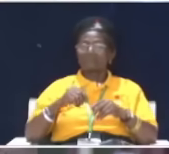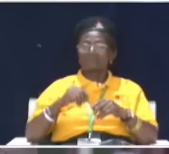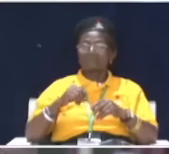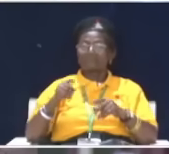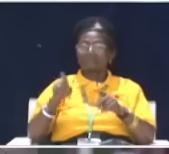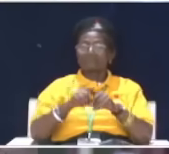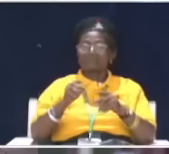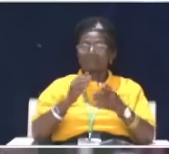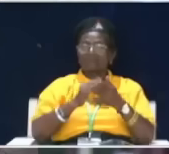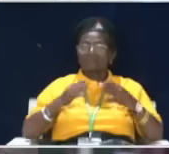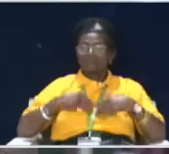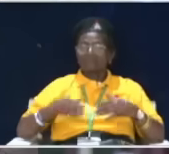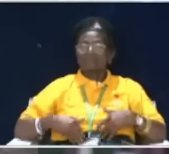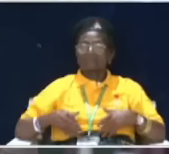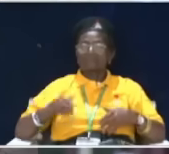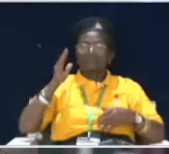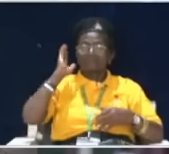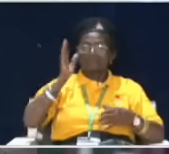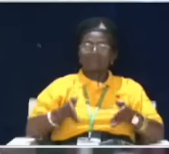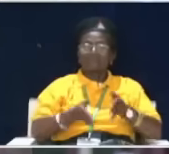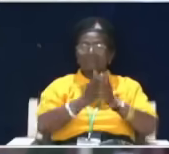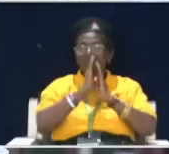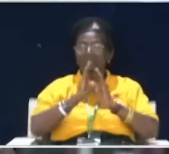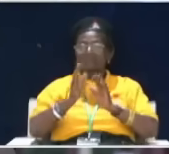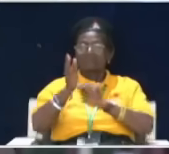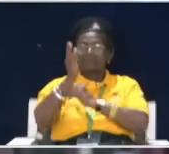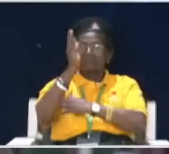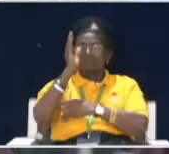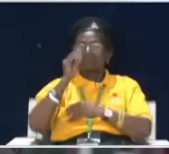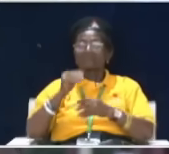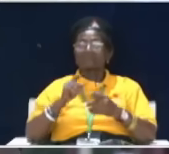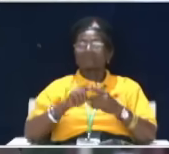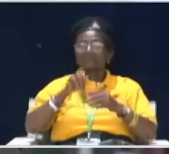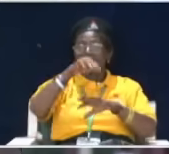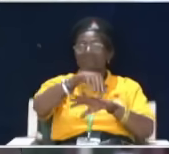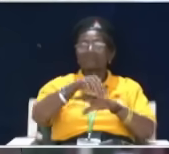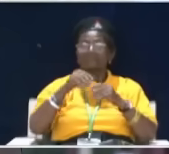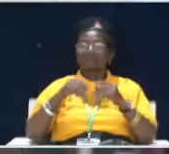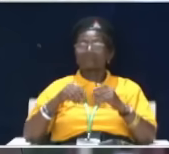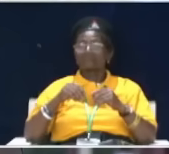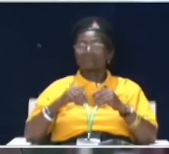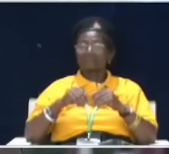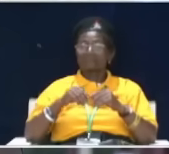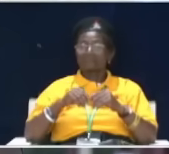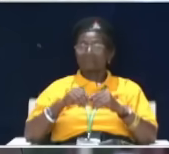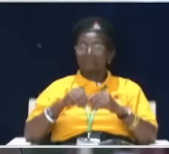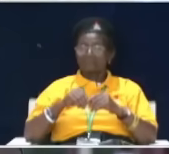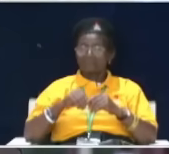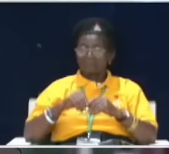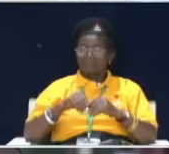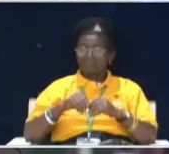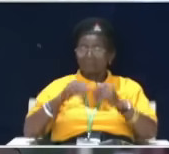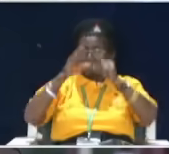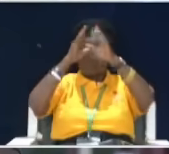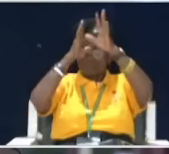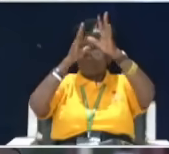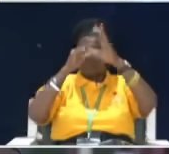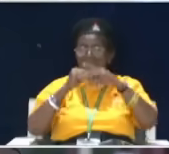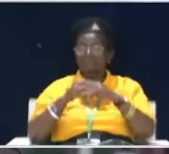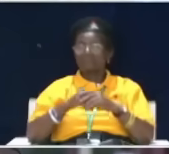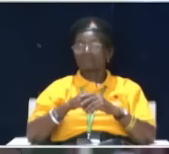So somebody is going to ask God tonight. Eni kan be ni yi to ma beere lowo Olorun. Father, be